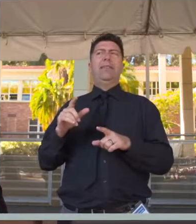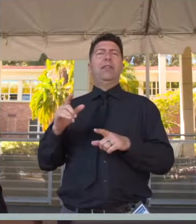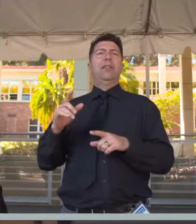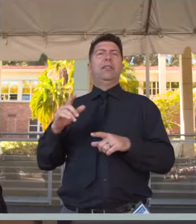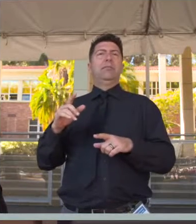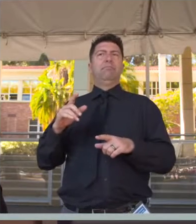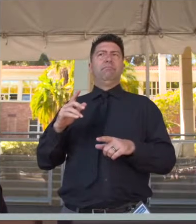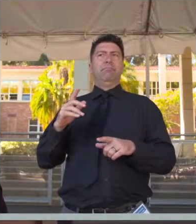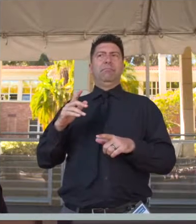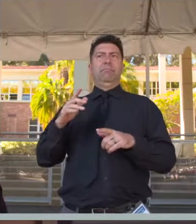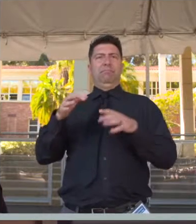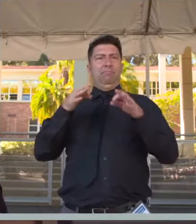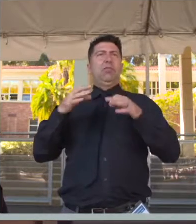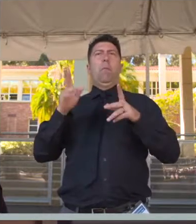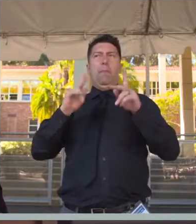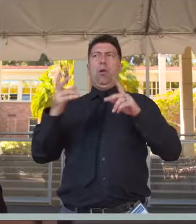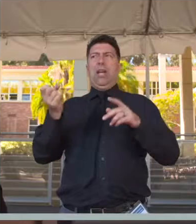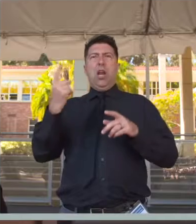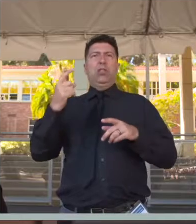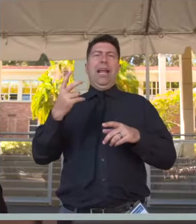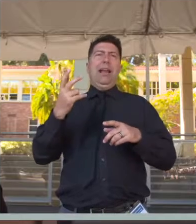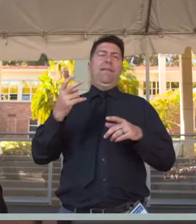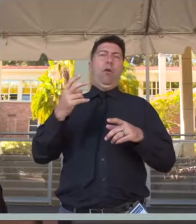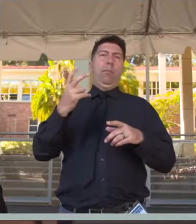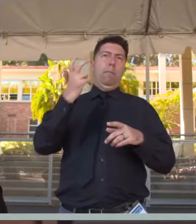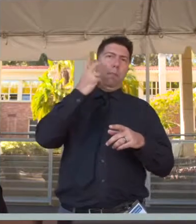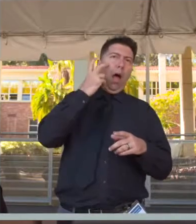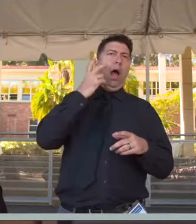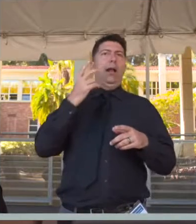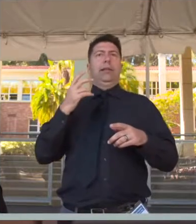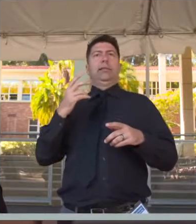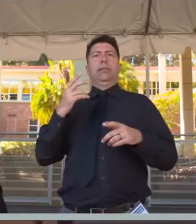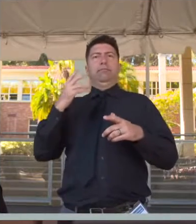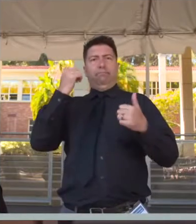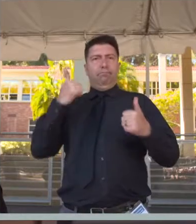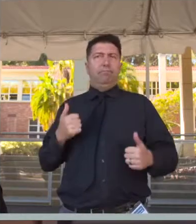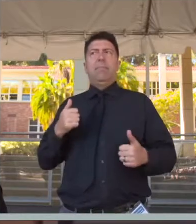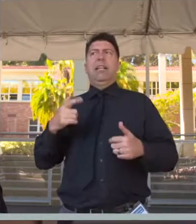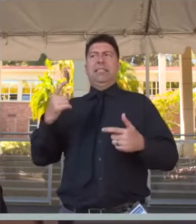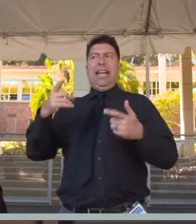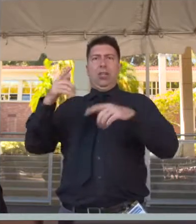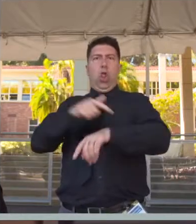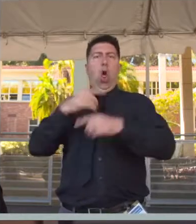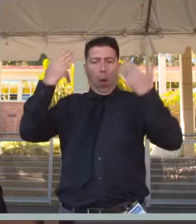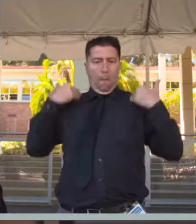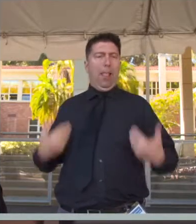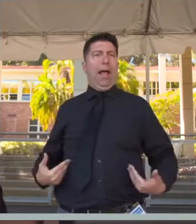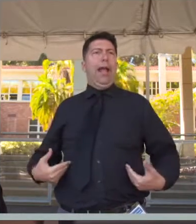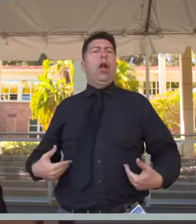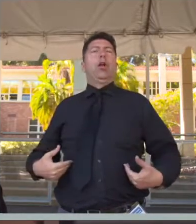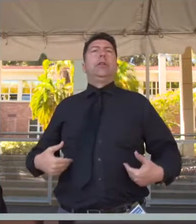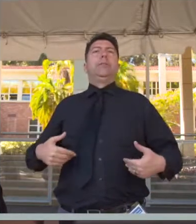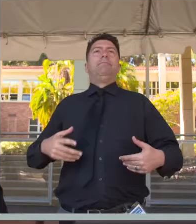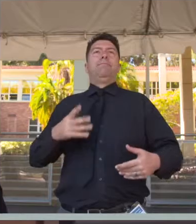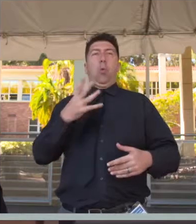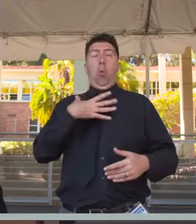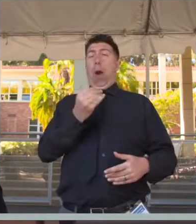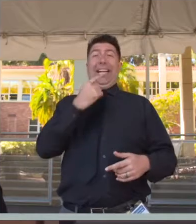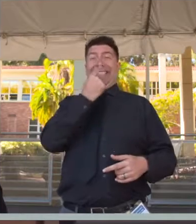appearance today is accessible for the blind and visually impaired. She has long black hair, brown eyes, and super white